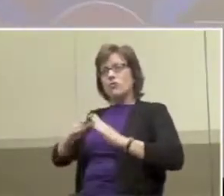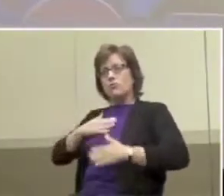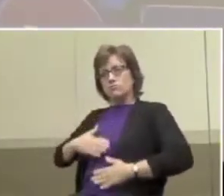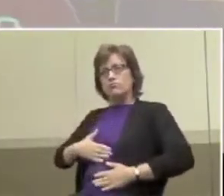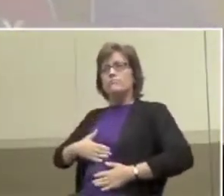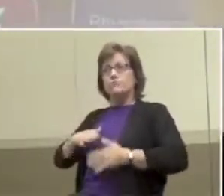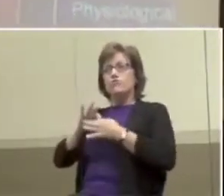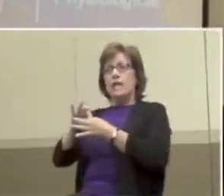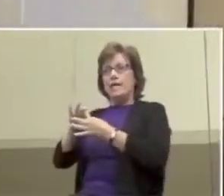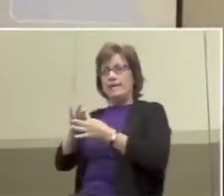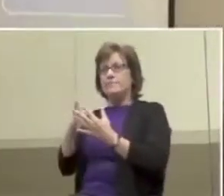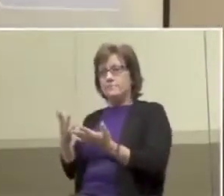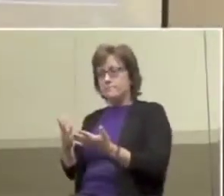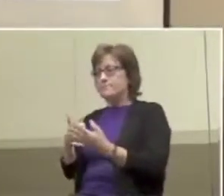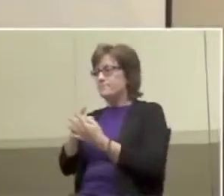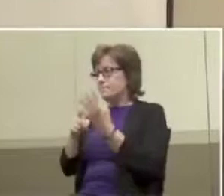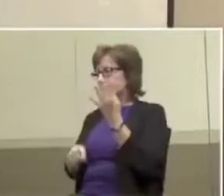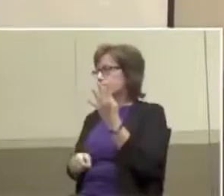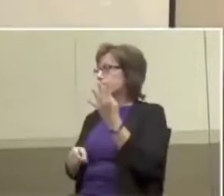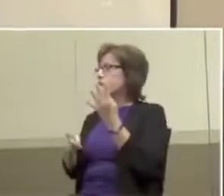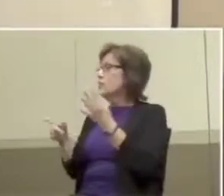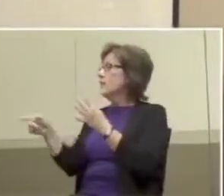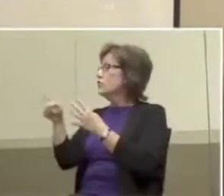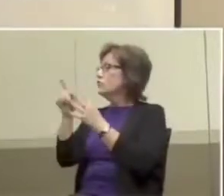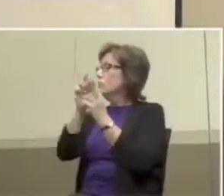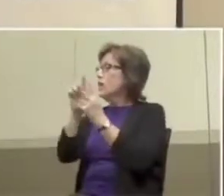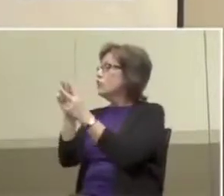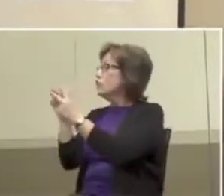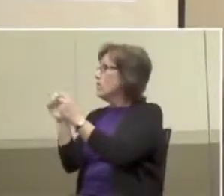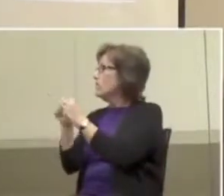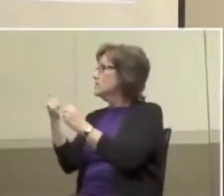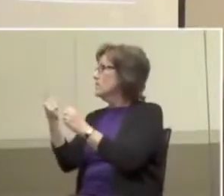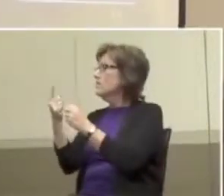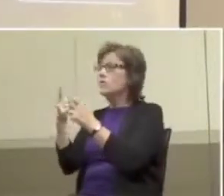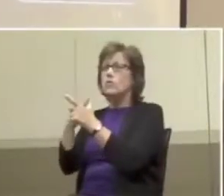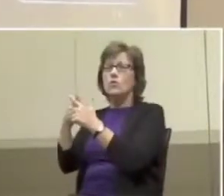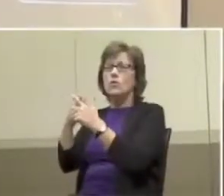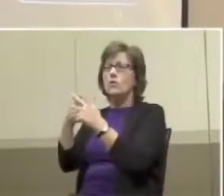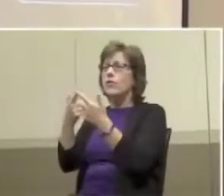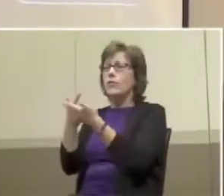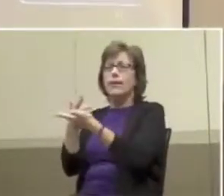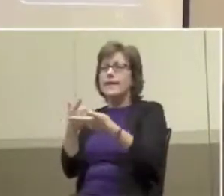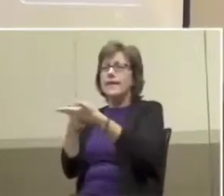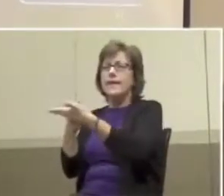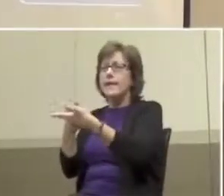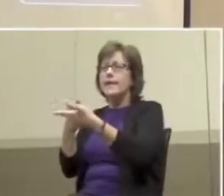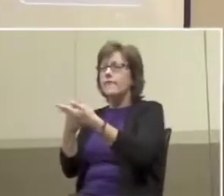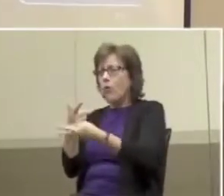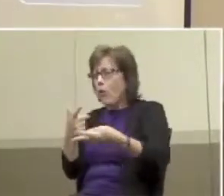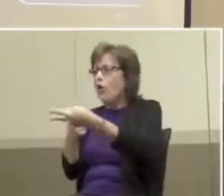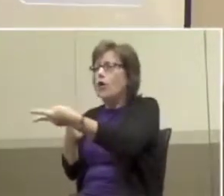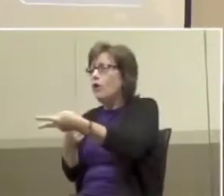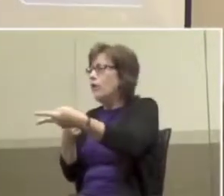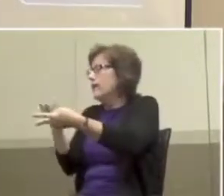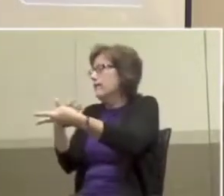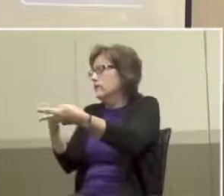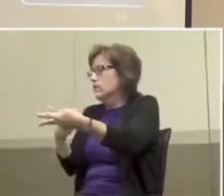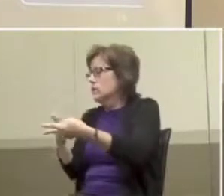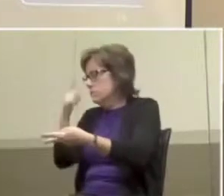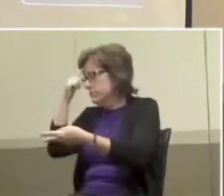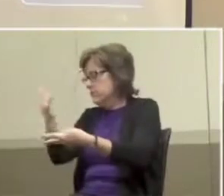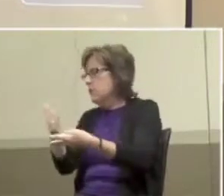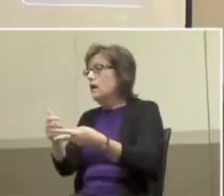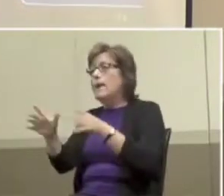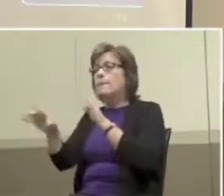you to partner up with somebody, or maybe you can go in triads, quads, whatever you want to, and pick one of these